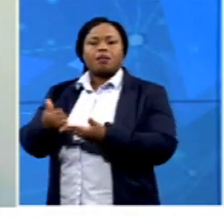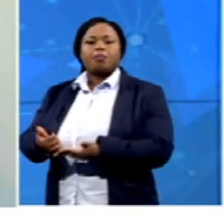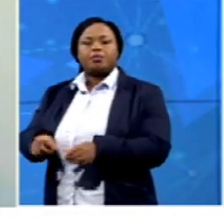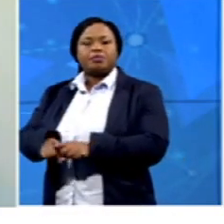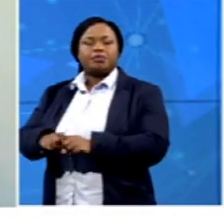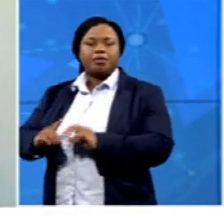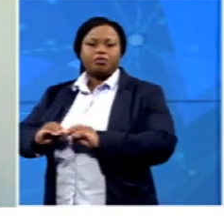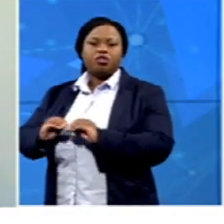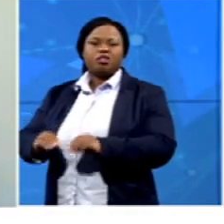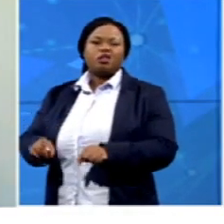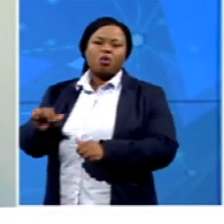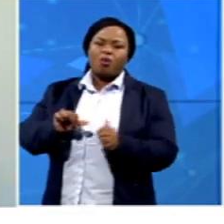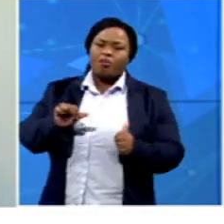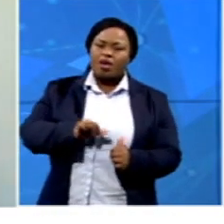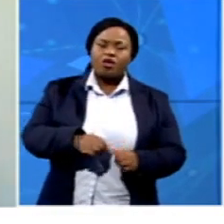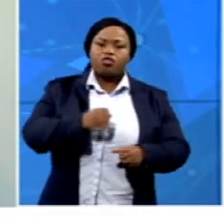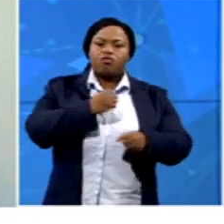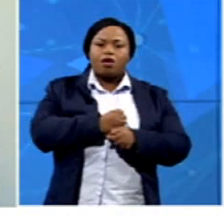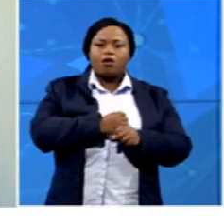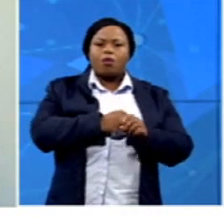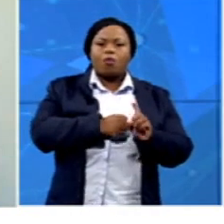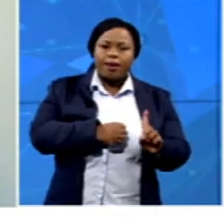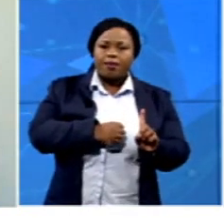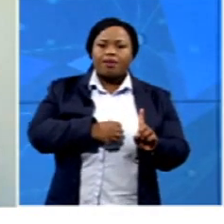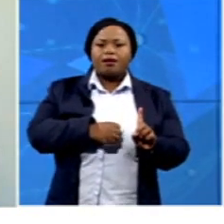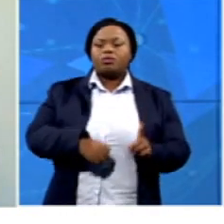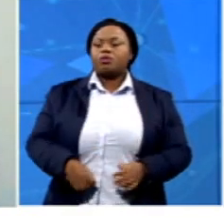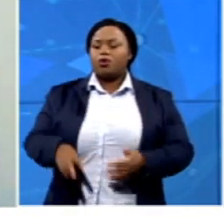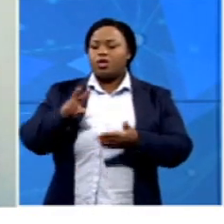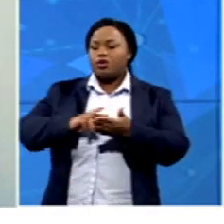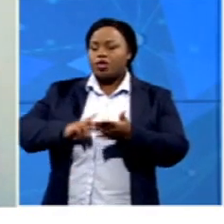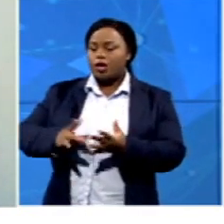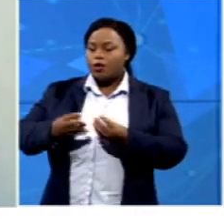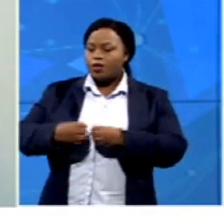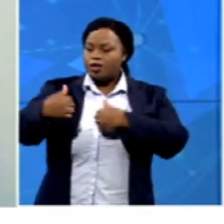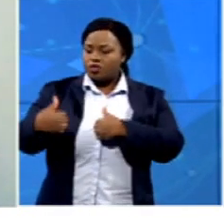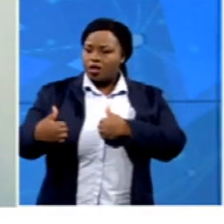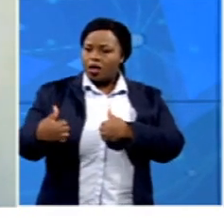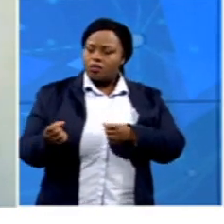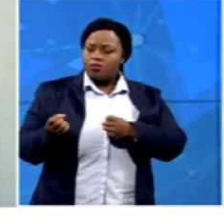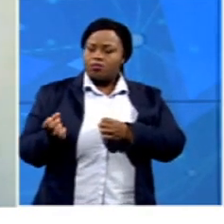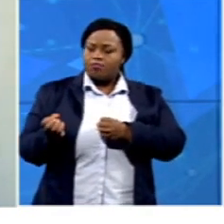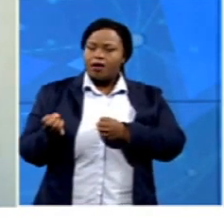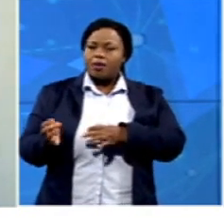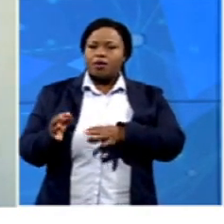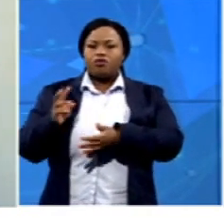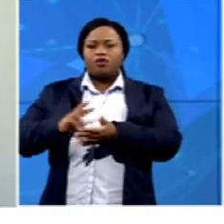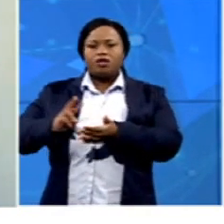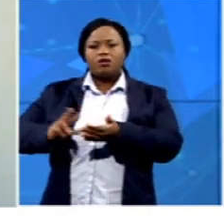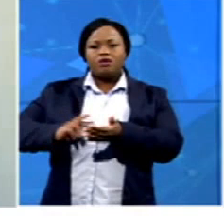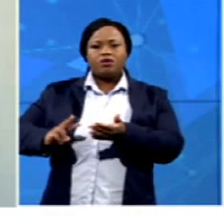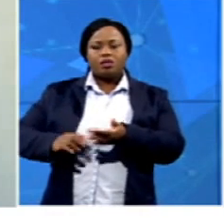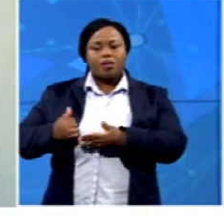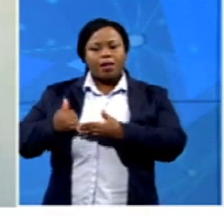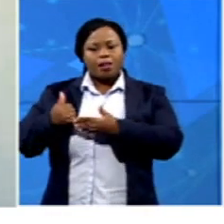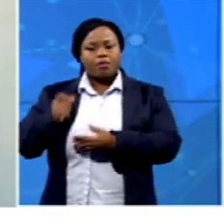and introducing reading. Read with your children, help them to understand the sounding in the language. Go